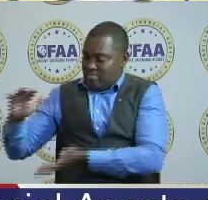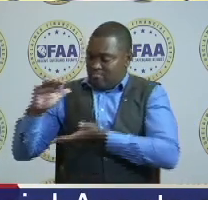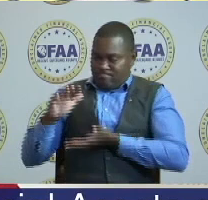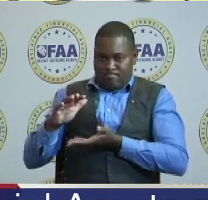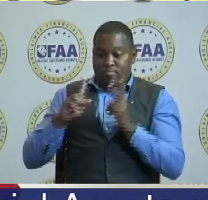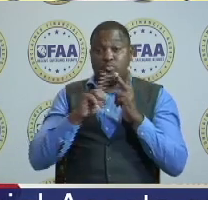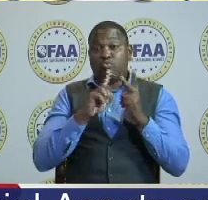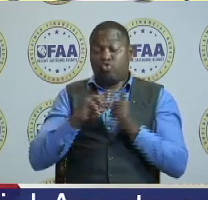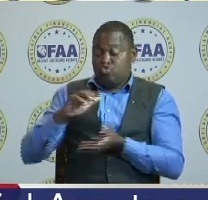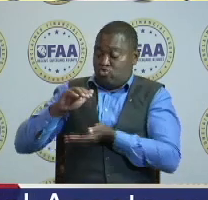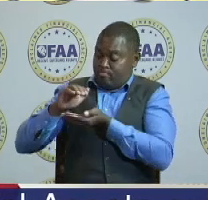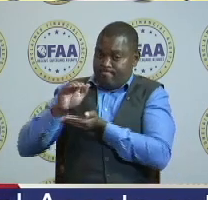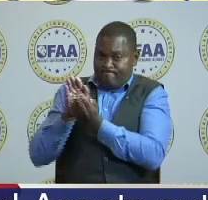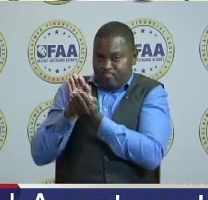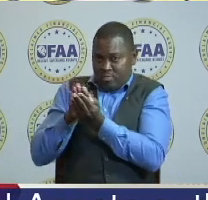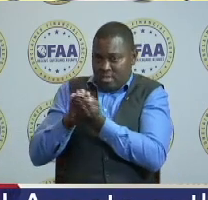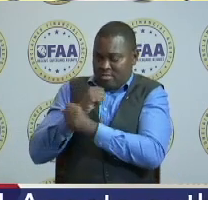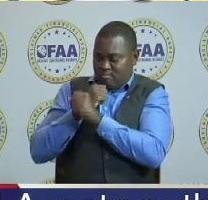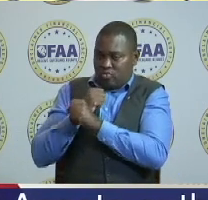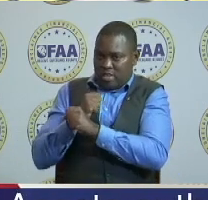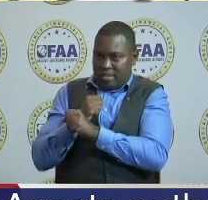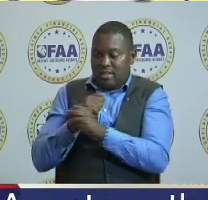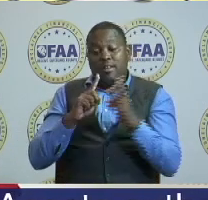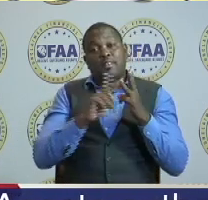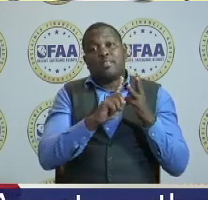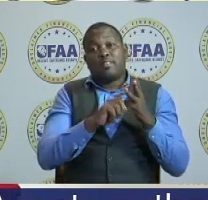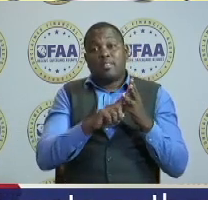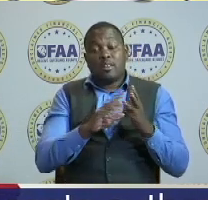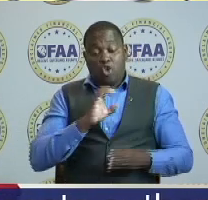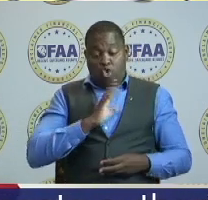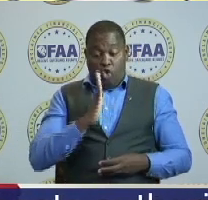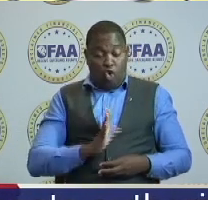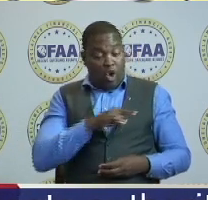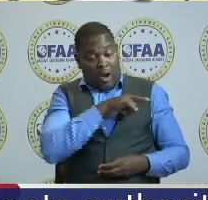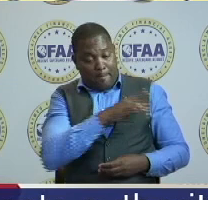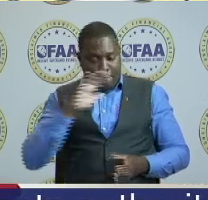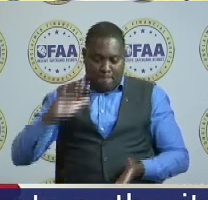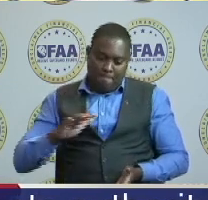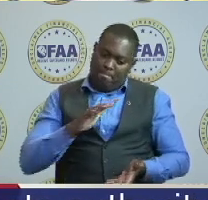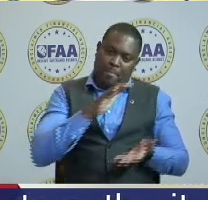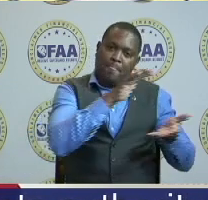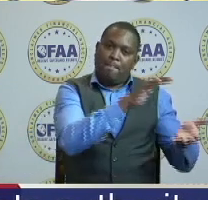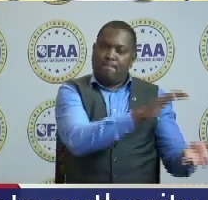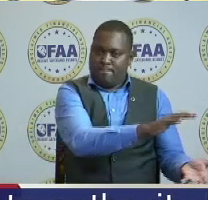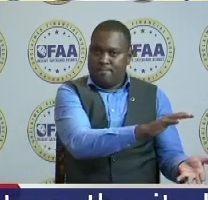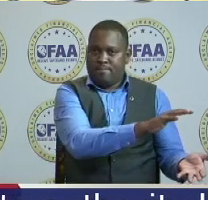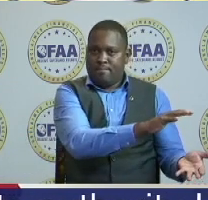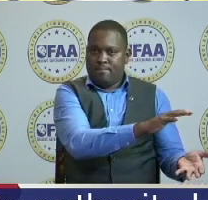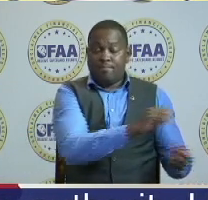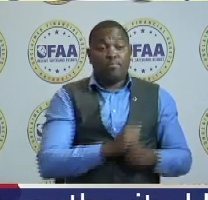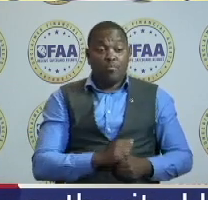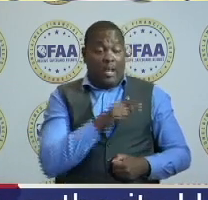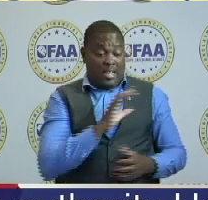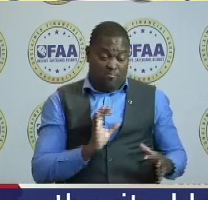those assets, and ensuring that the assets have been reunited with the rightful owners. And the reunification